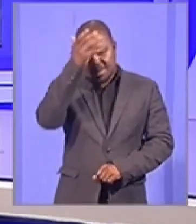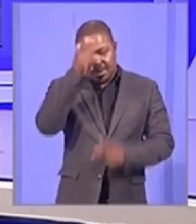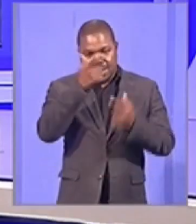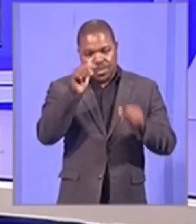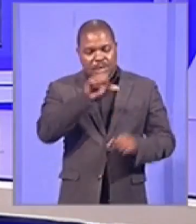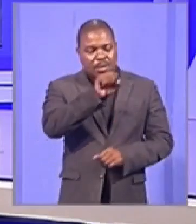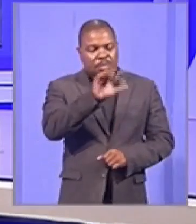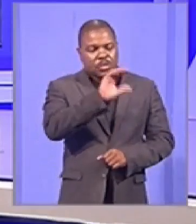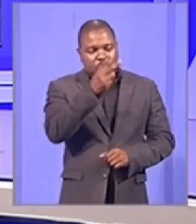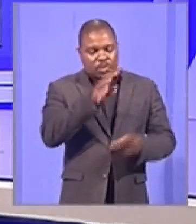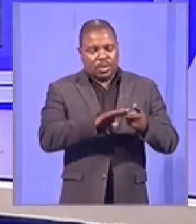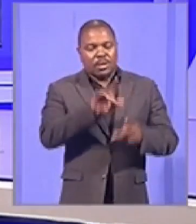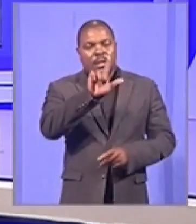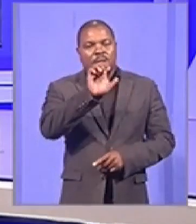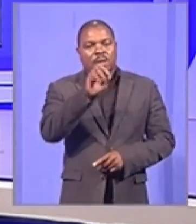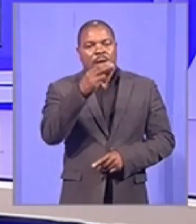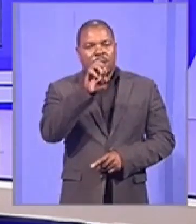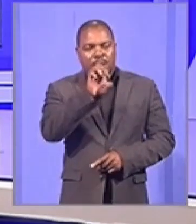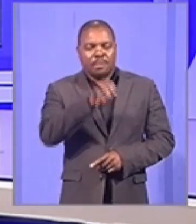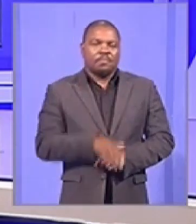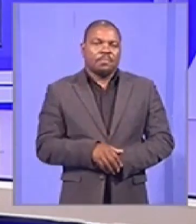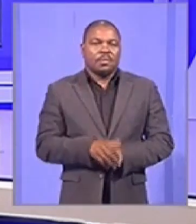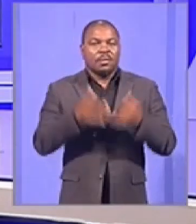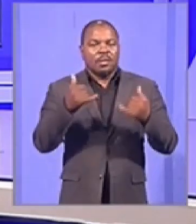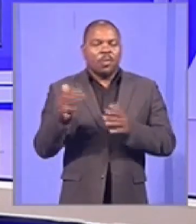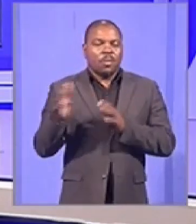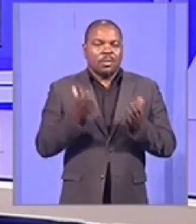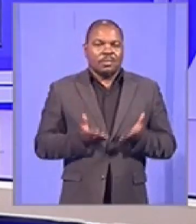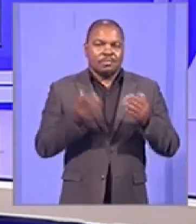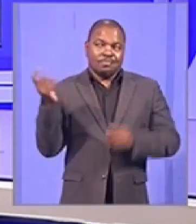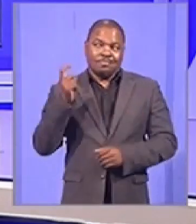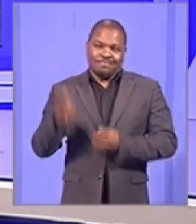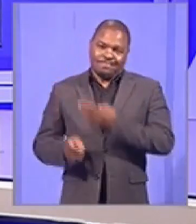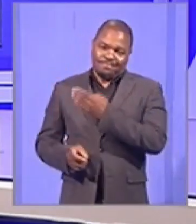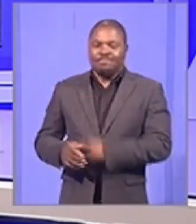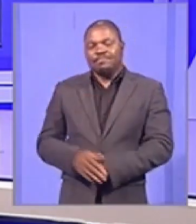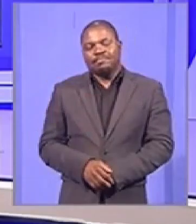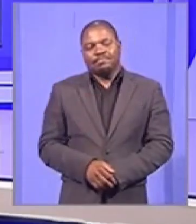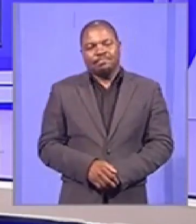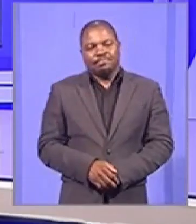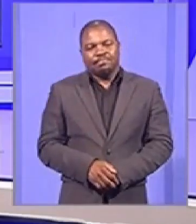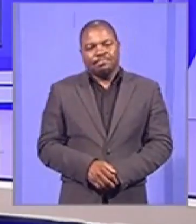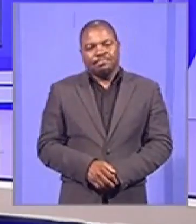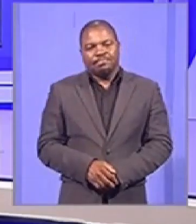SABC le Hae. Ga jana re go tlogela ka ponelopele ya maemo a bosa.